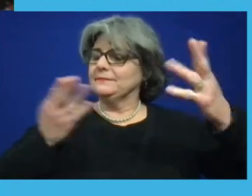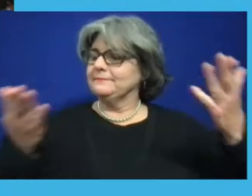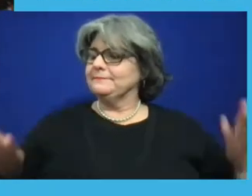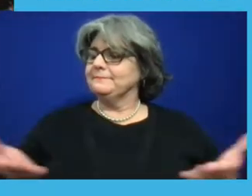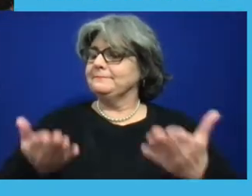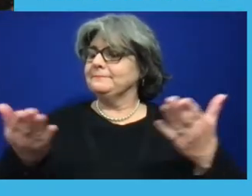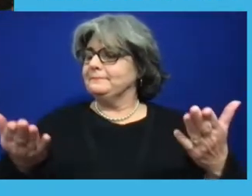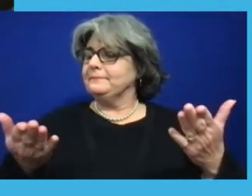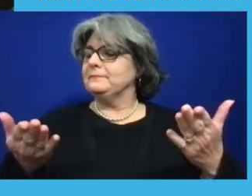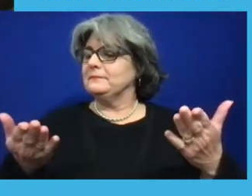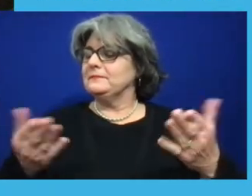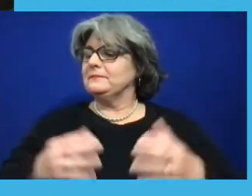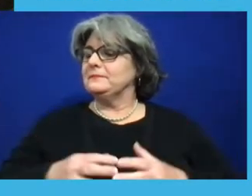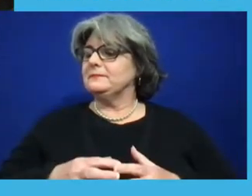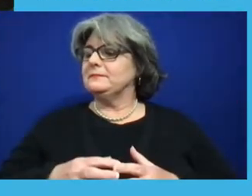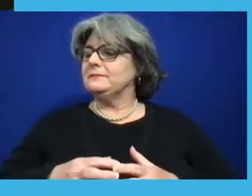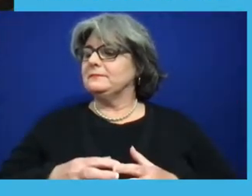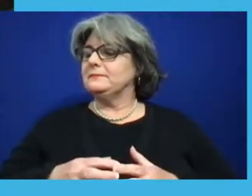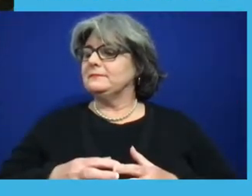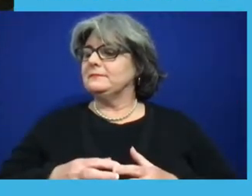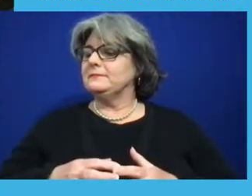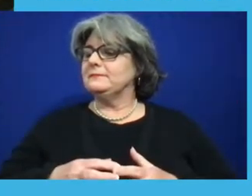I'm honored,